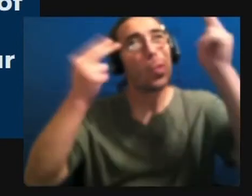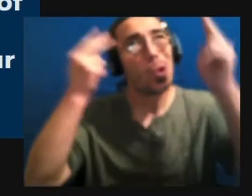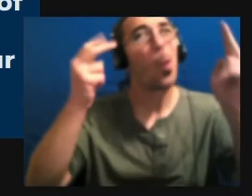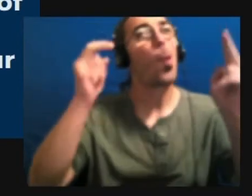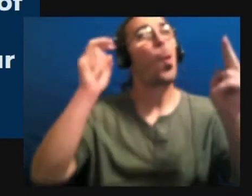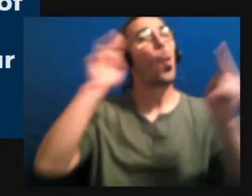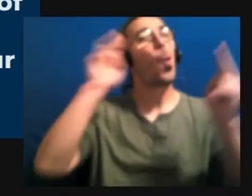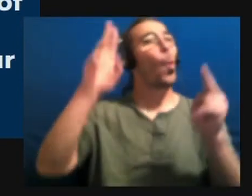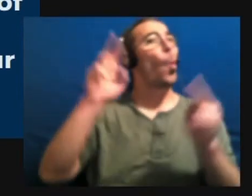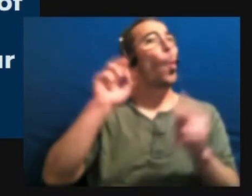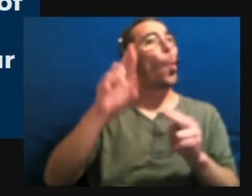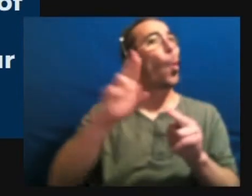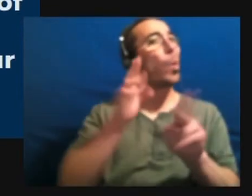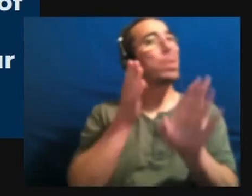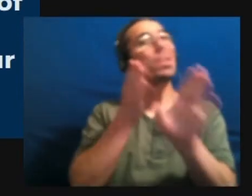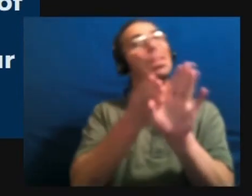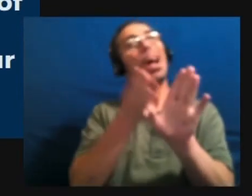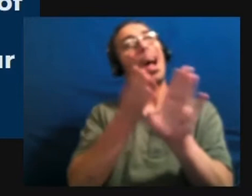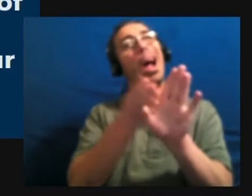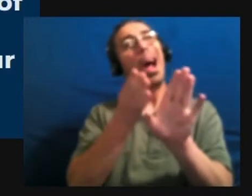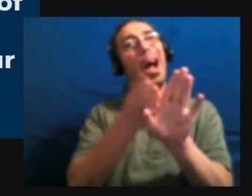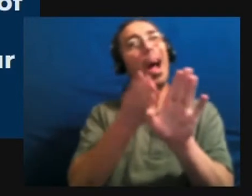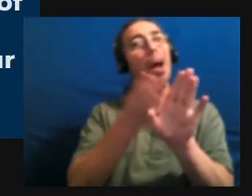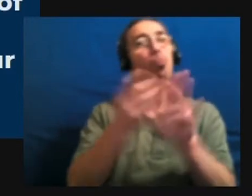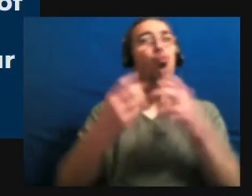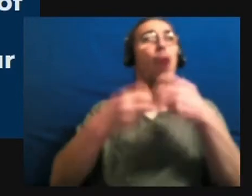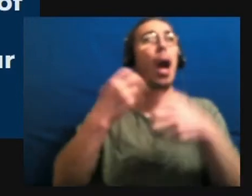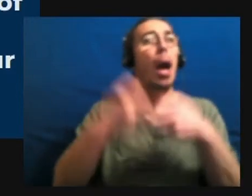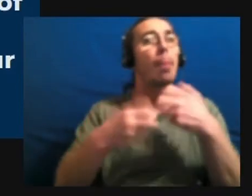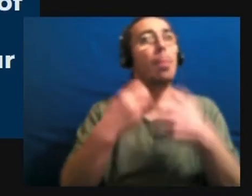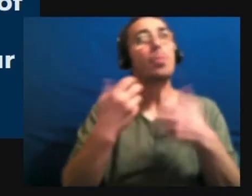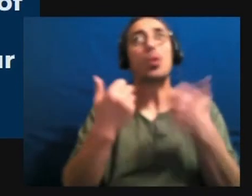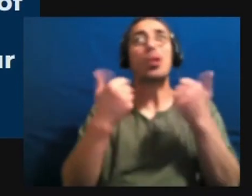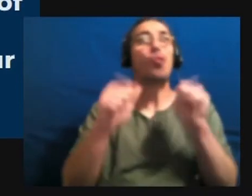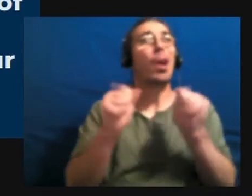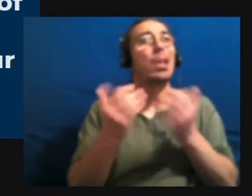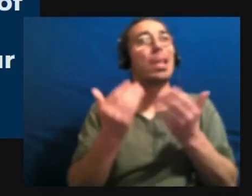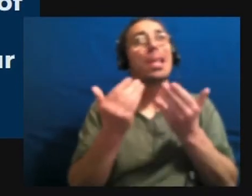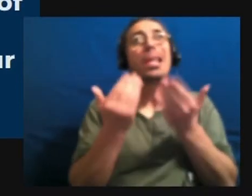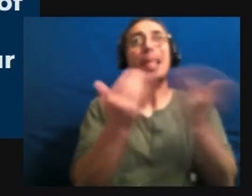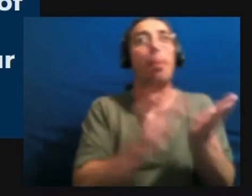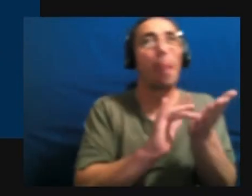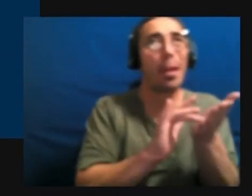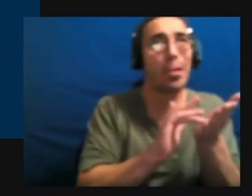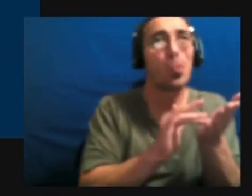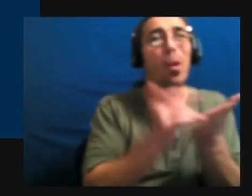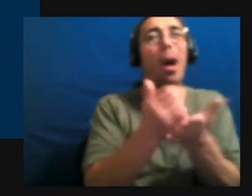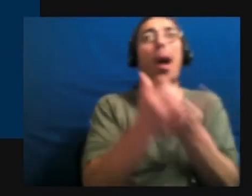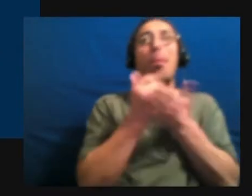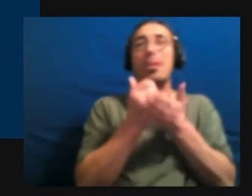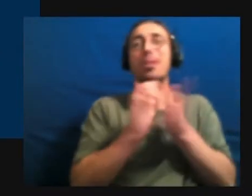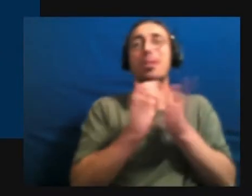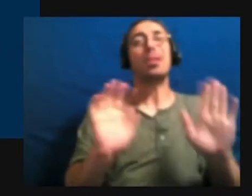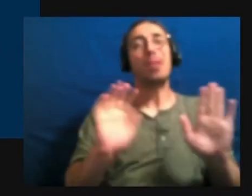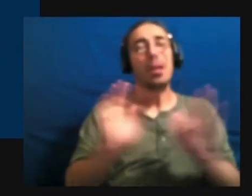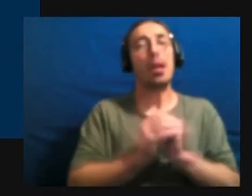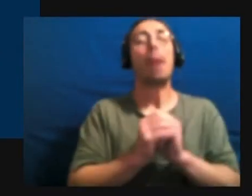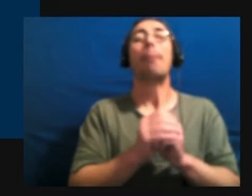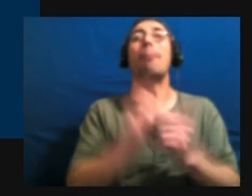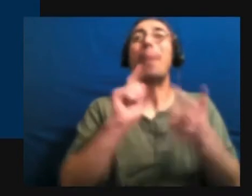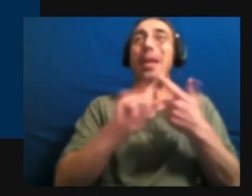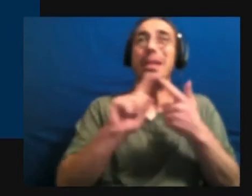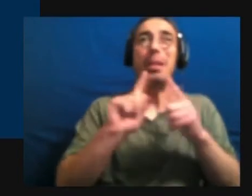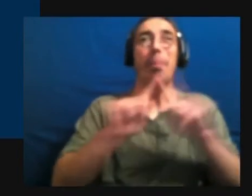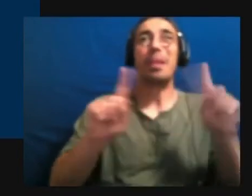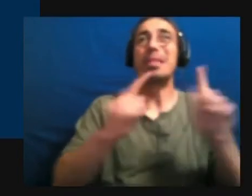for it before I was diagnosed as autistic. You just don't know until you get there. And